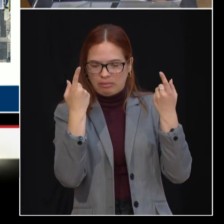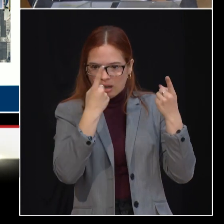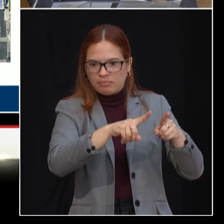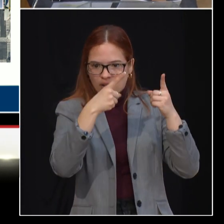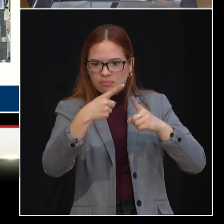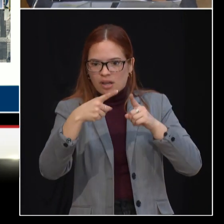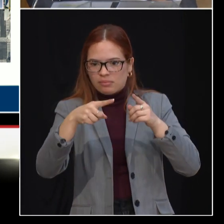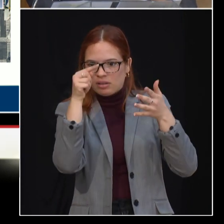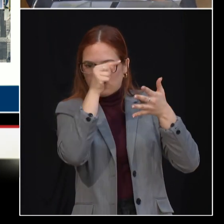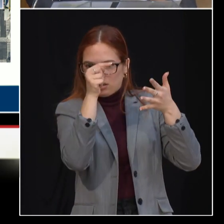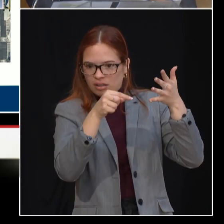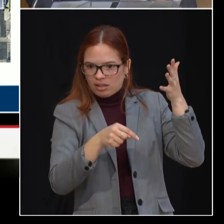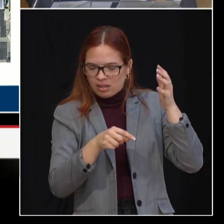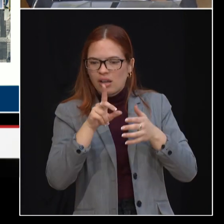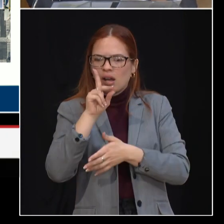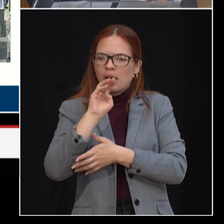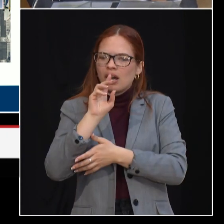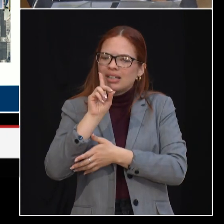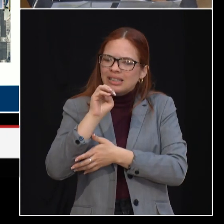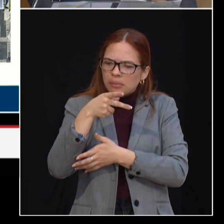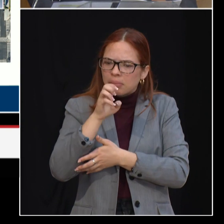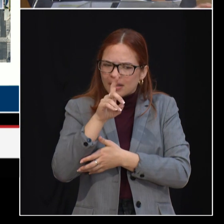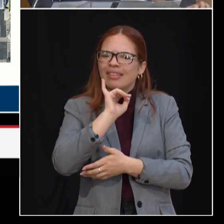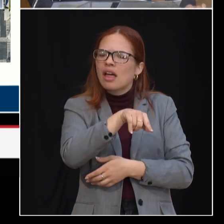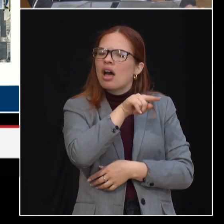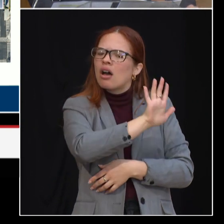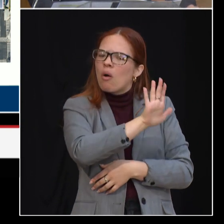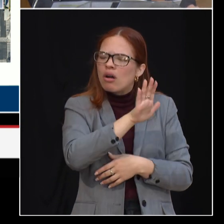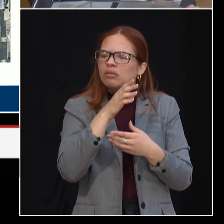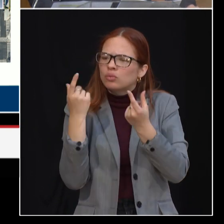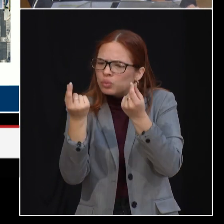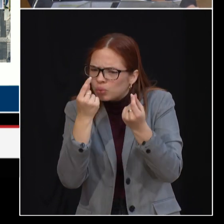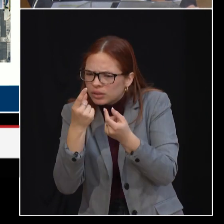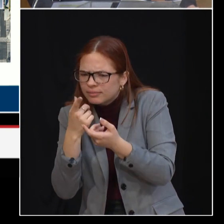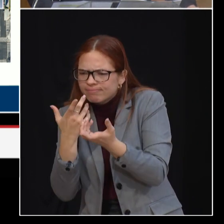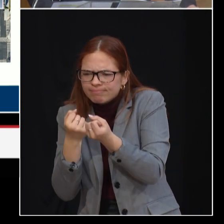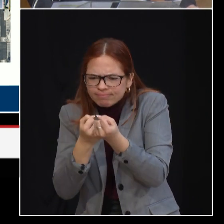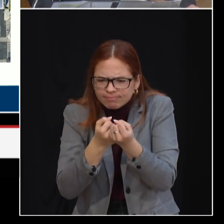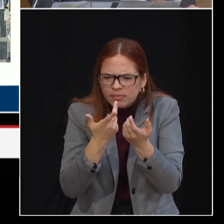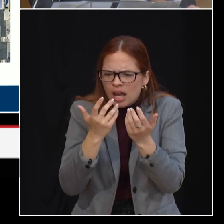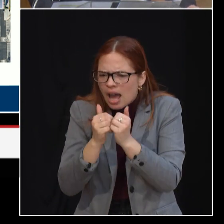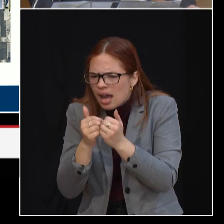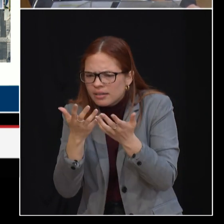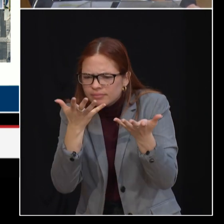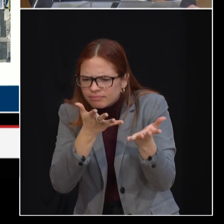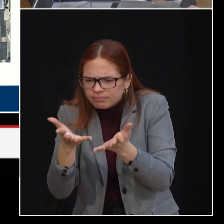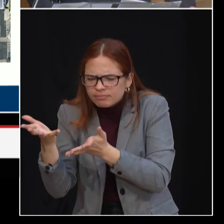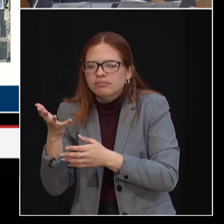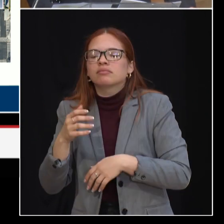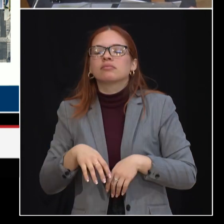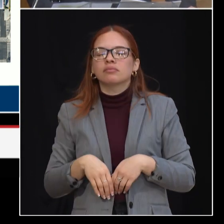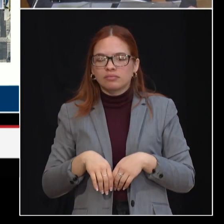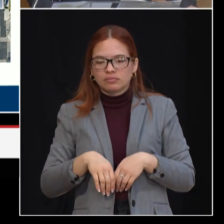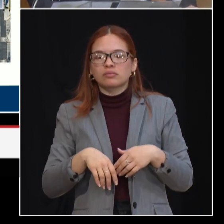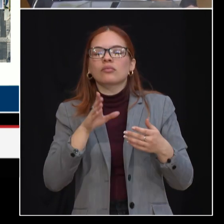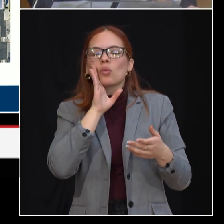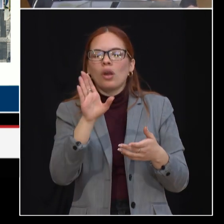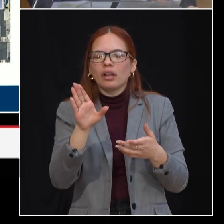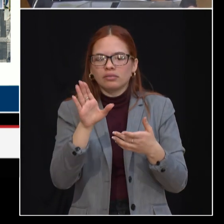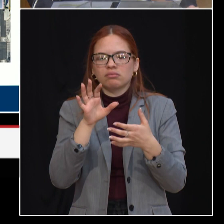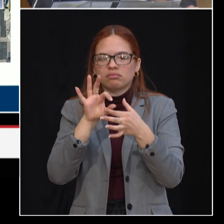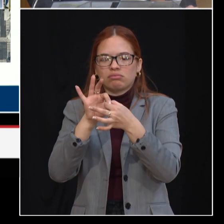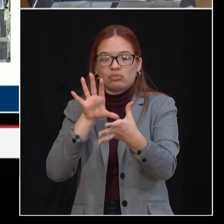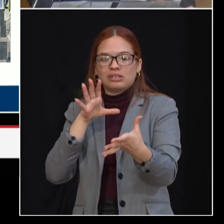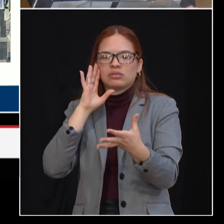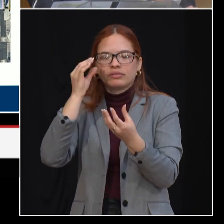agencies to determine a viable phasing plan, and so that RFP will be released on May 30th of this year. Next